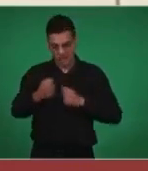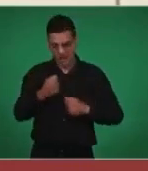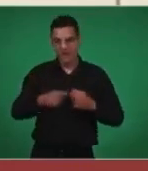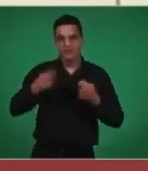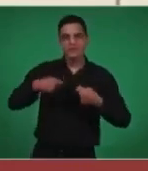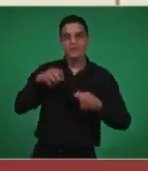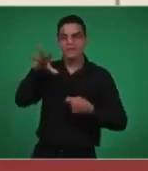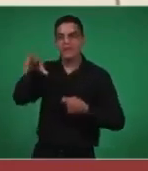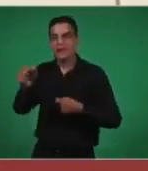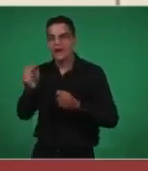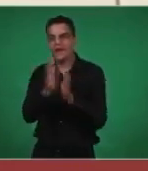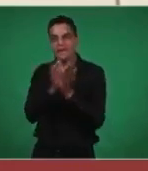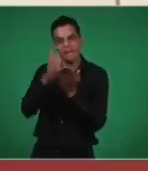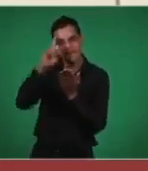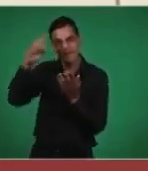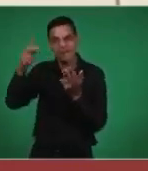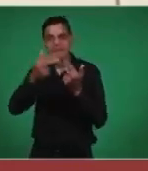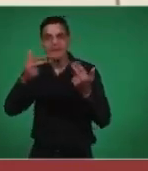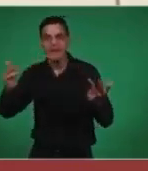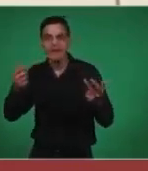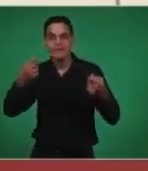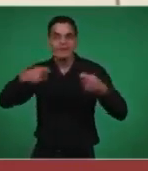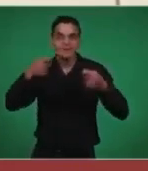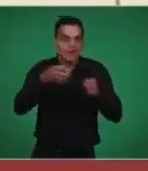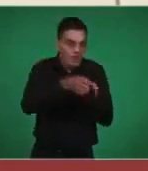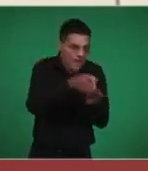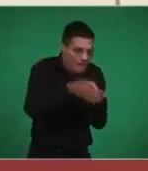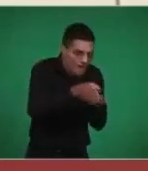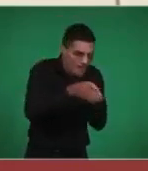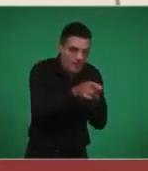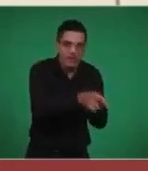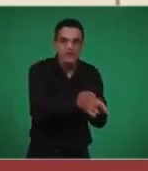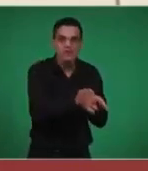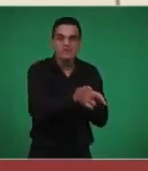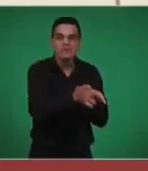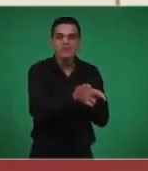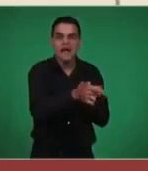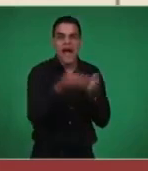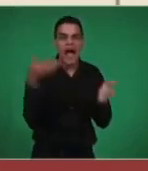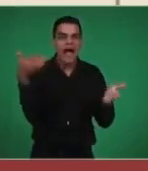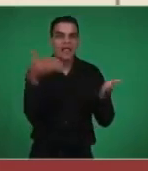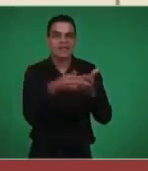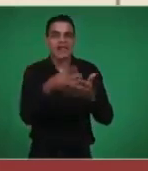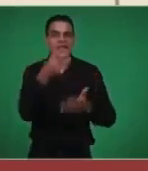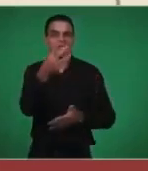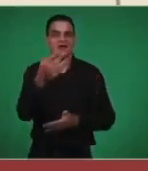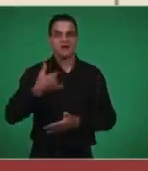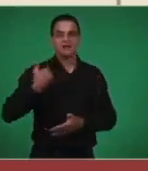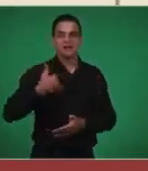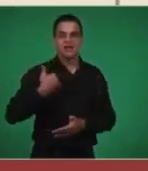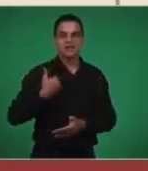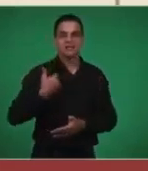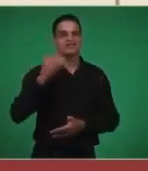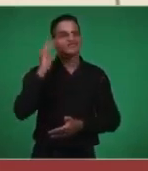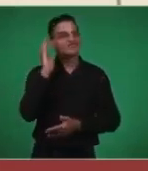and pick up your Bible. It's from early age, 2 or 3 years of age, my brethren, if you are able to do this.